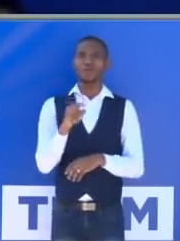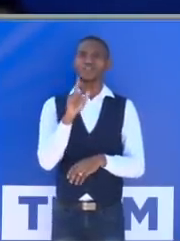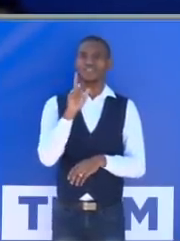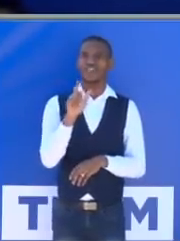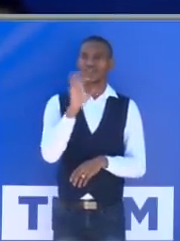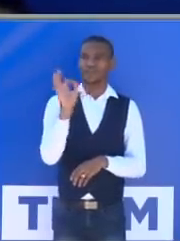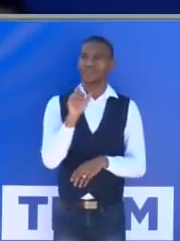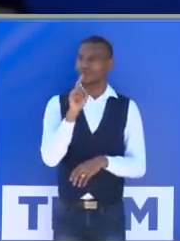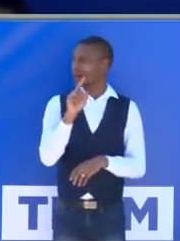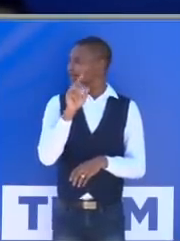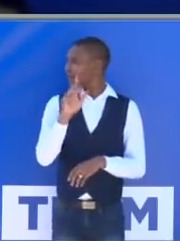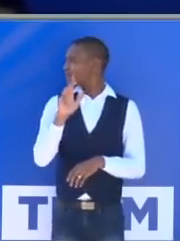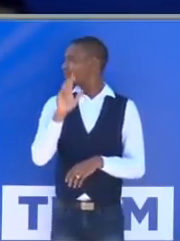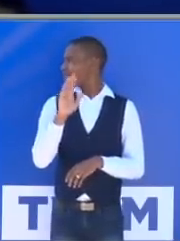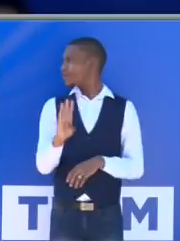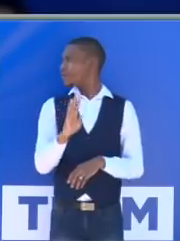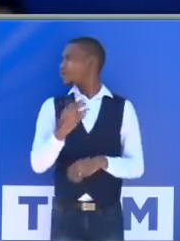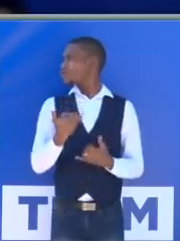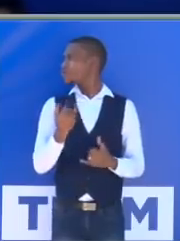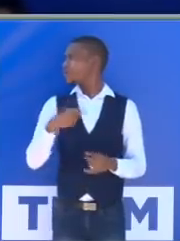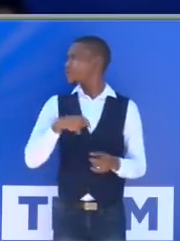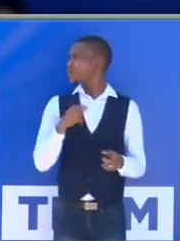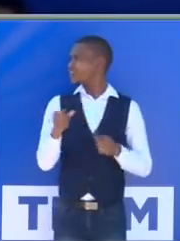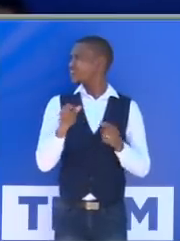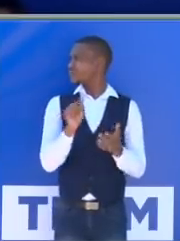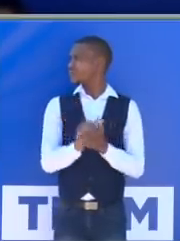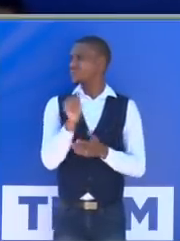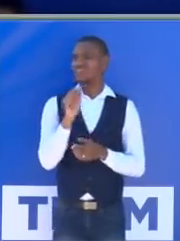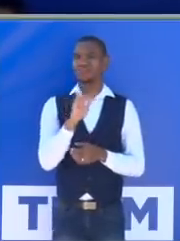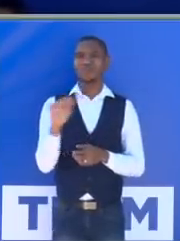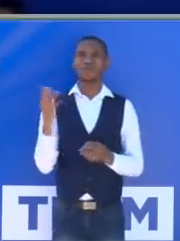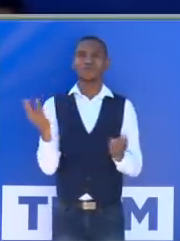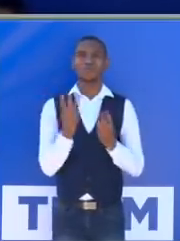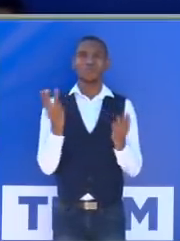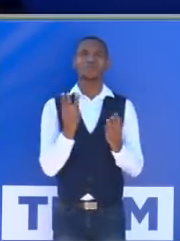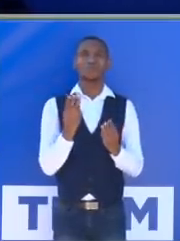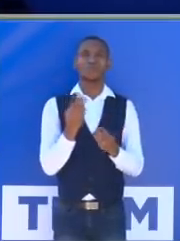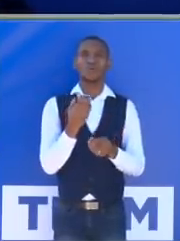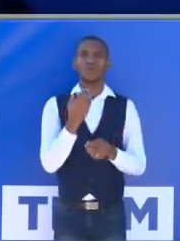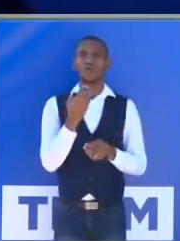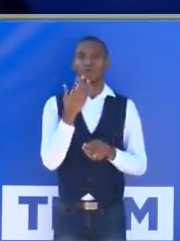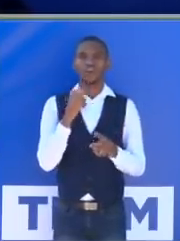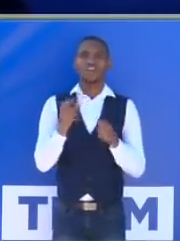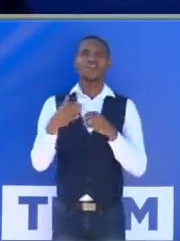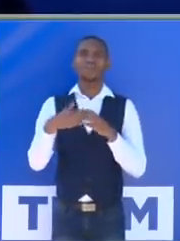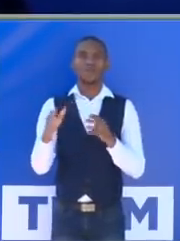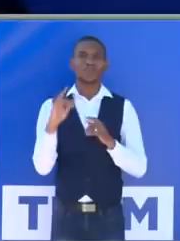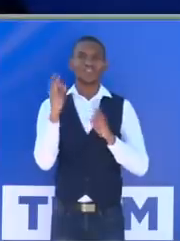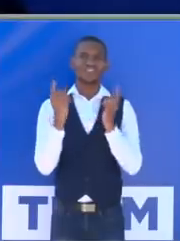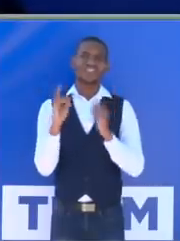in 94. Today we govern for 16 million people. We govern in more metros. And after